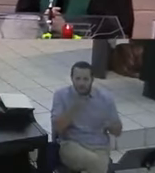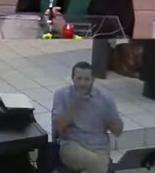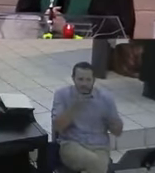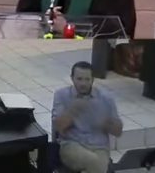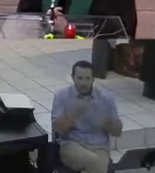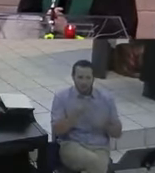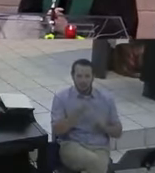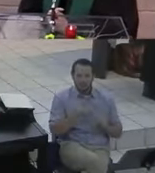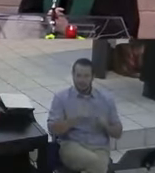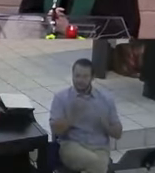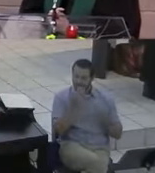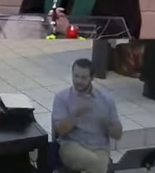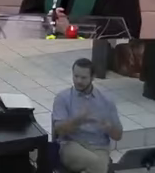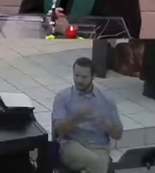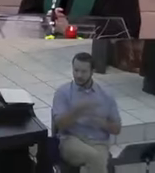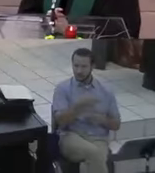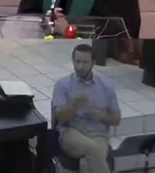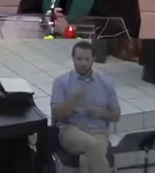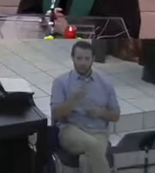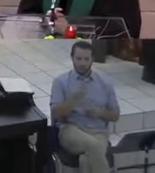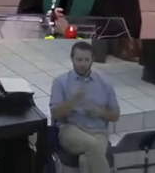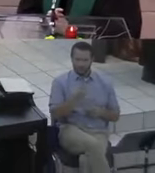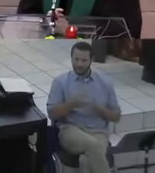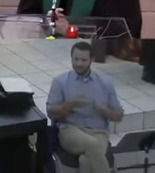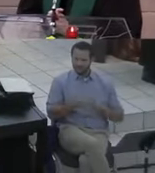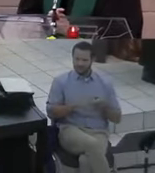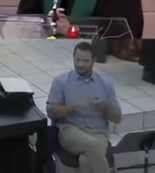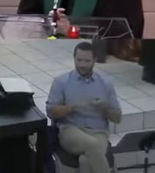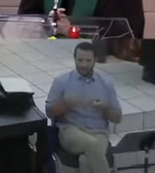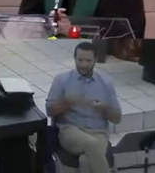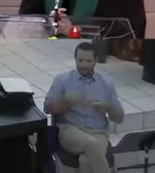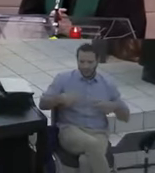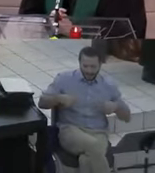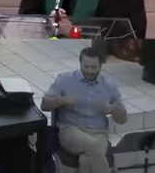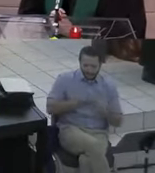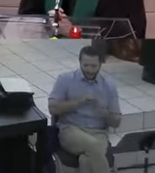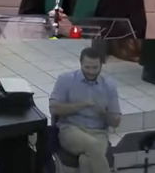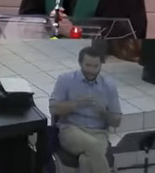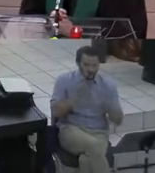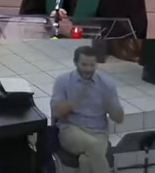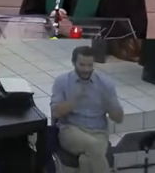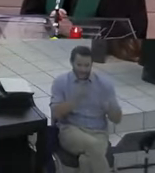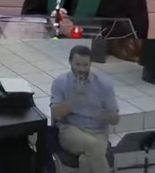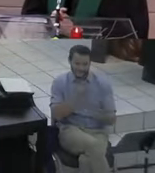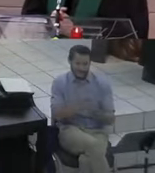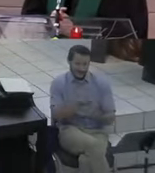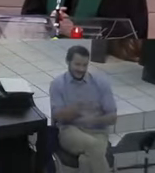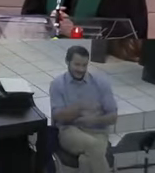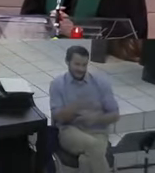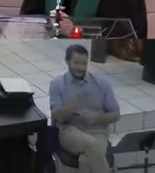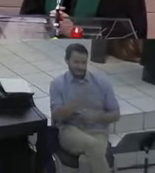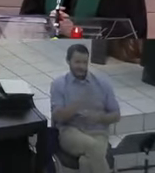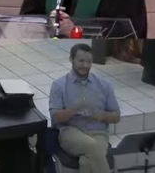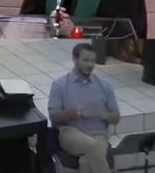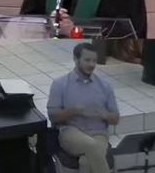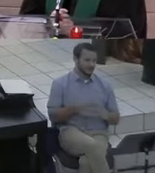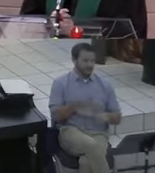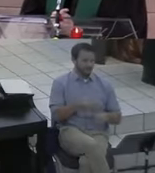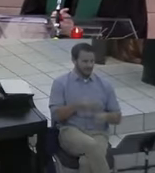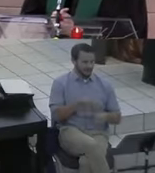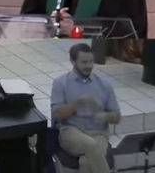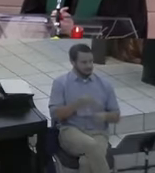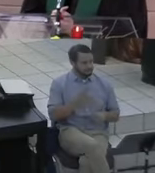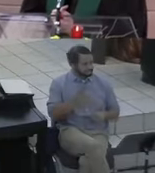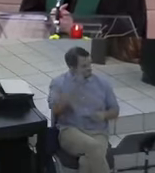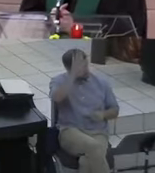want to let you know that you are a friend we have yet to meet, and we look forward to meeting you. So if it is your first time, we invite you to raise